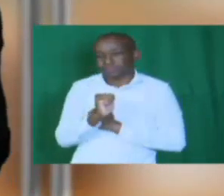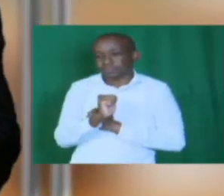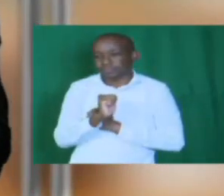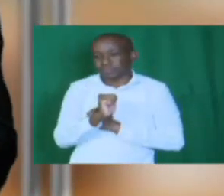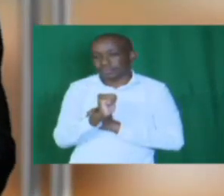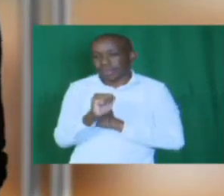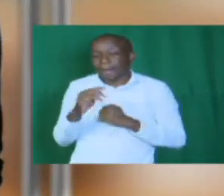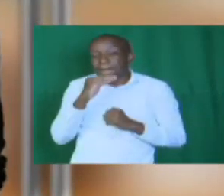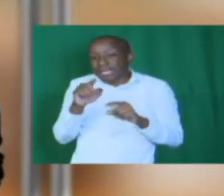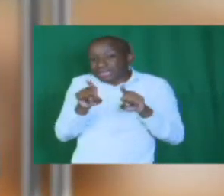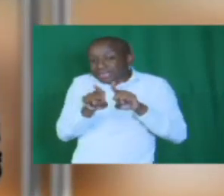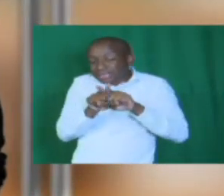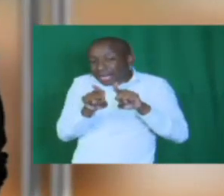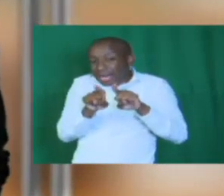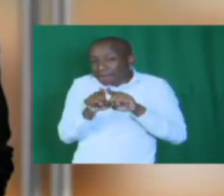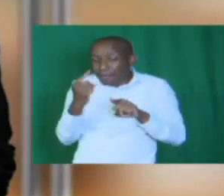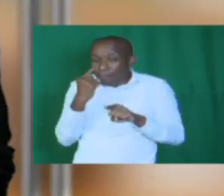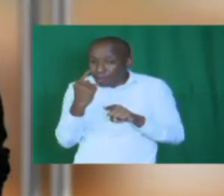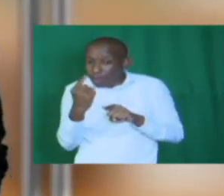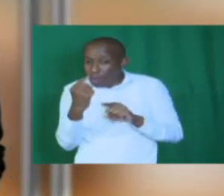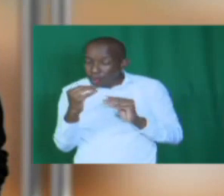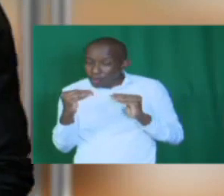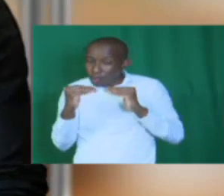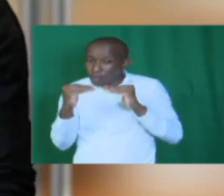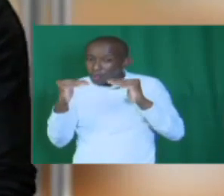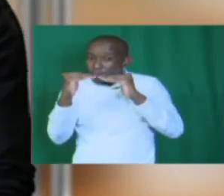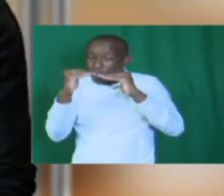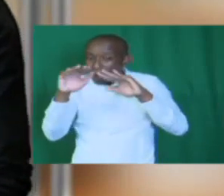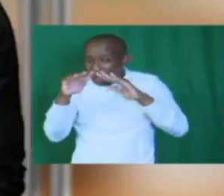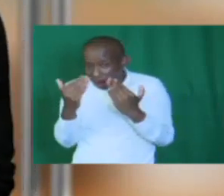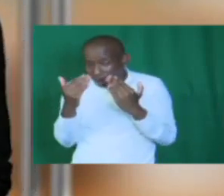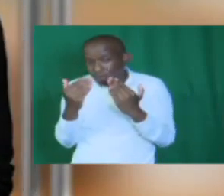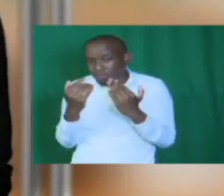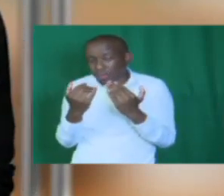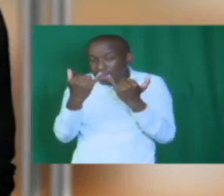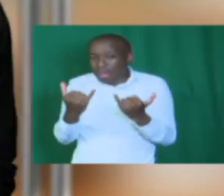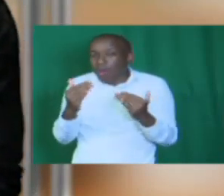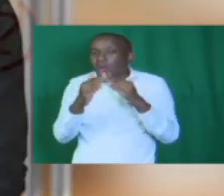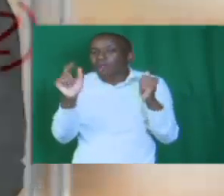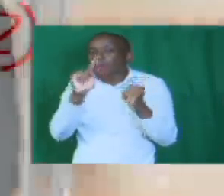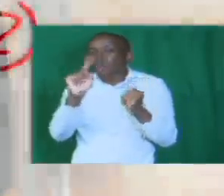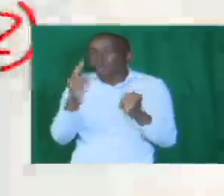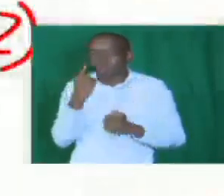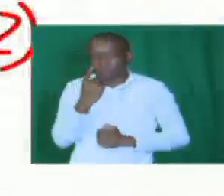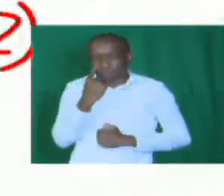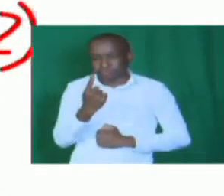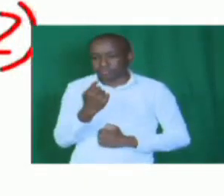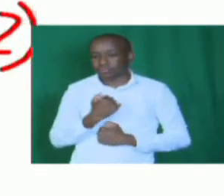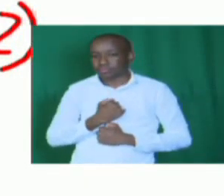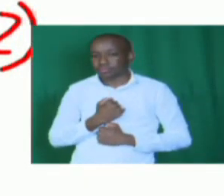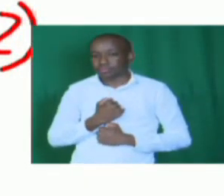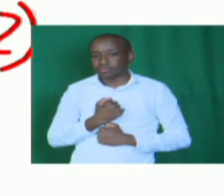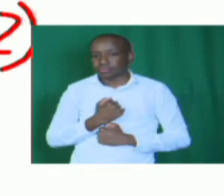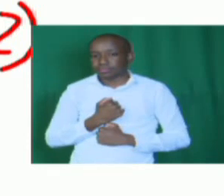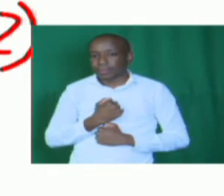look something like the line whose equation we started off with. So let us see what happens. We are now looking